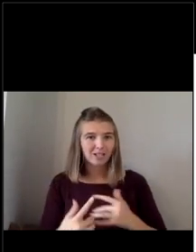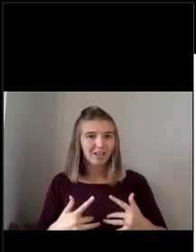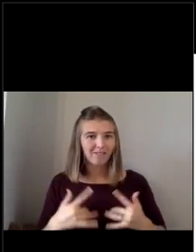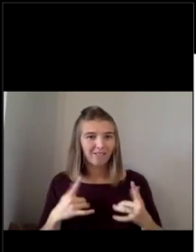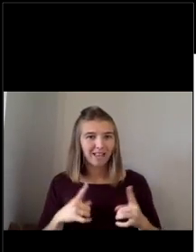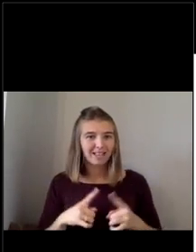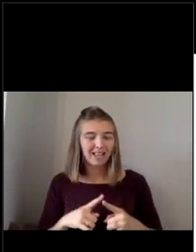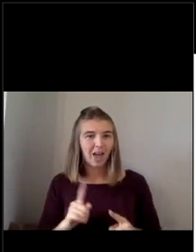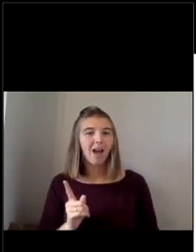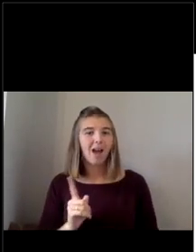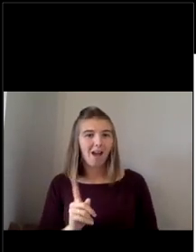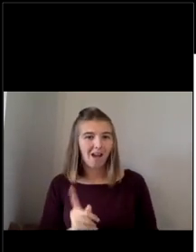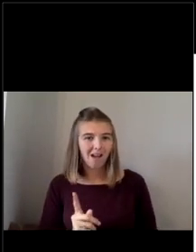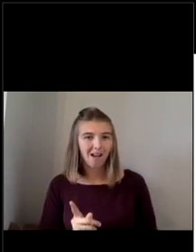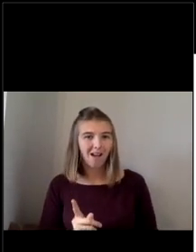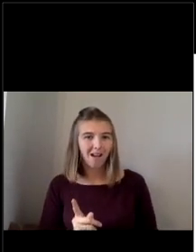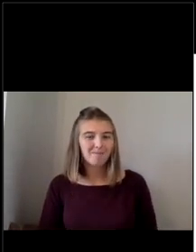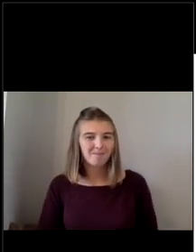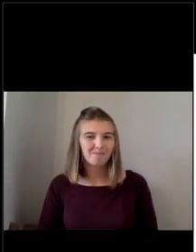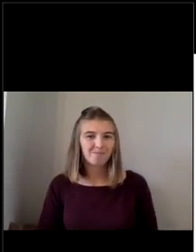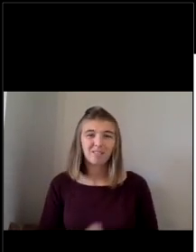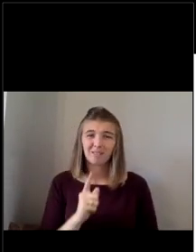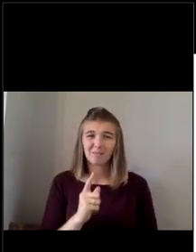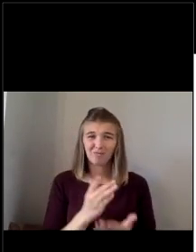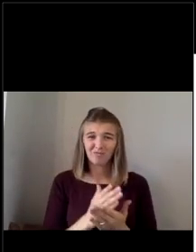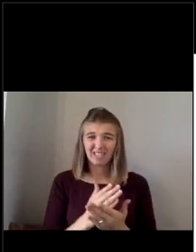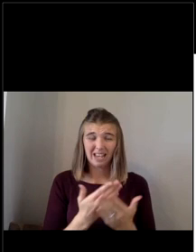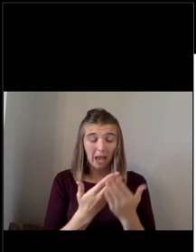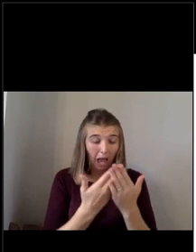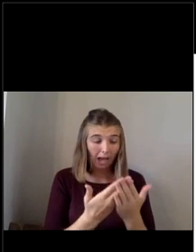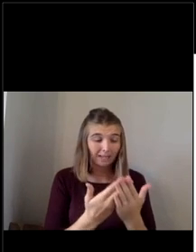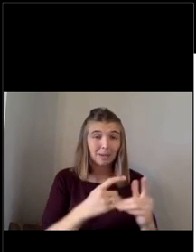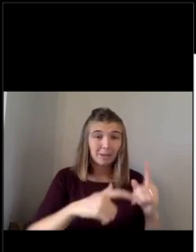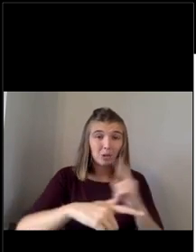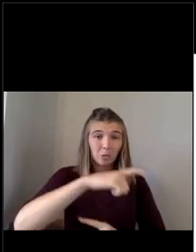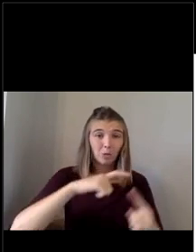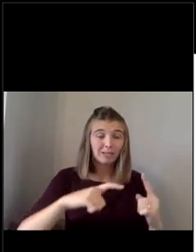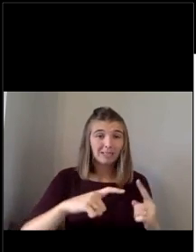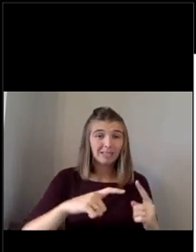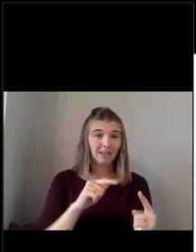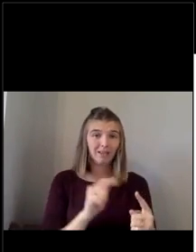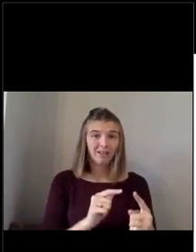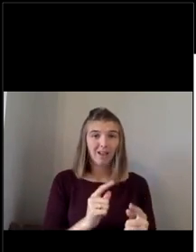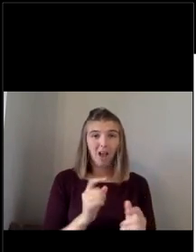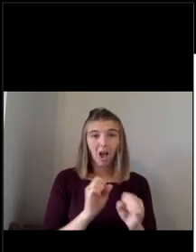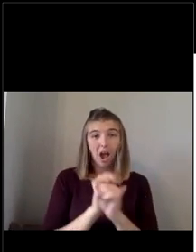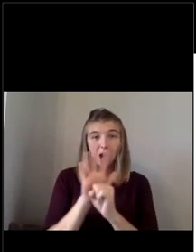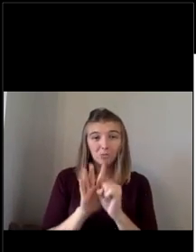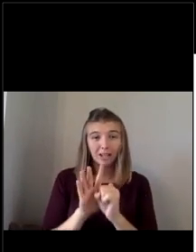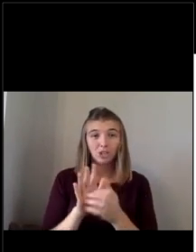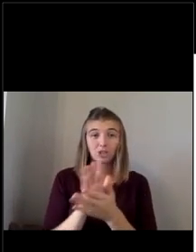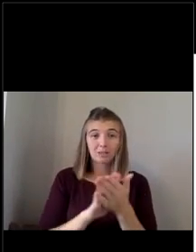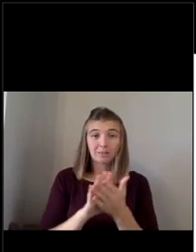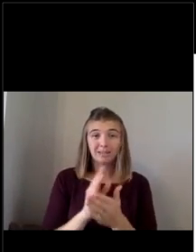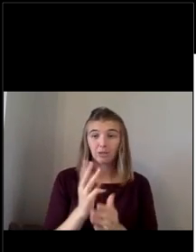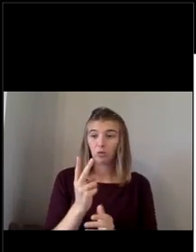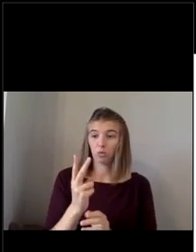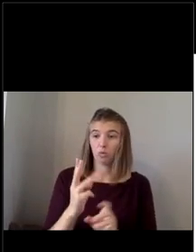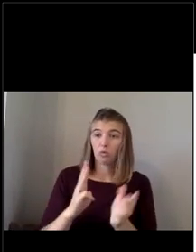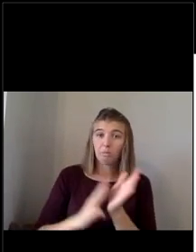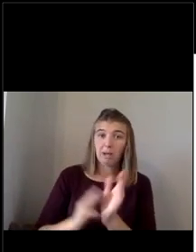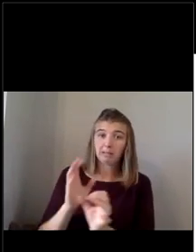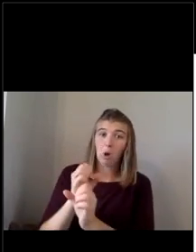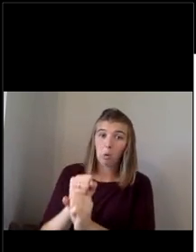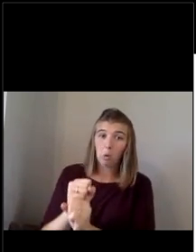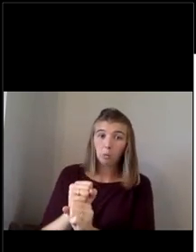like. But for many of the academic community, however, isolation isn't just a two-month hiatus from the usual social program. For